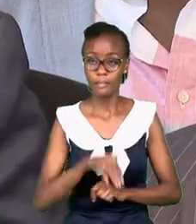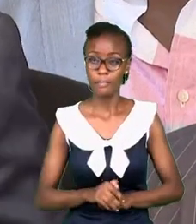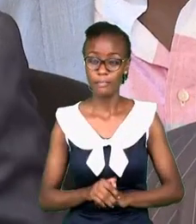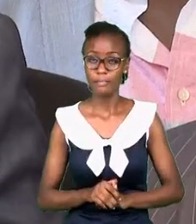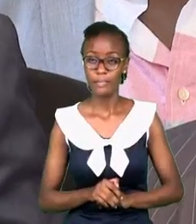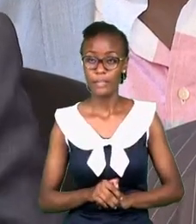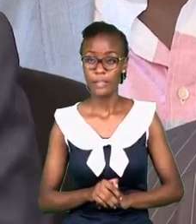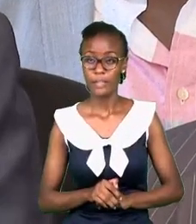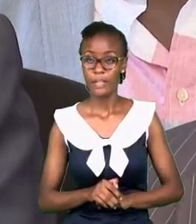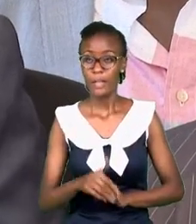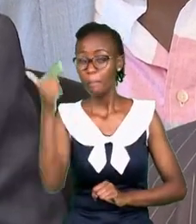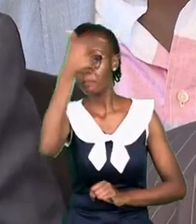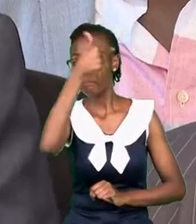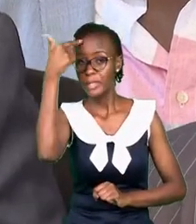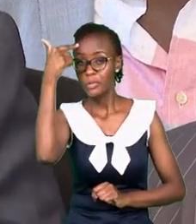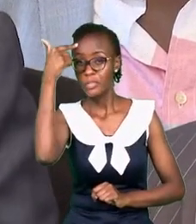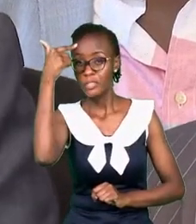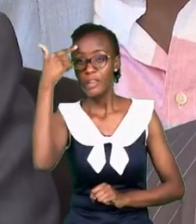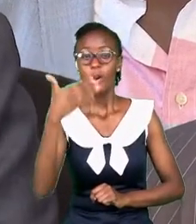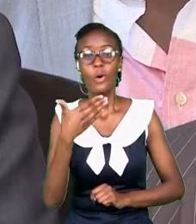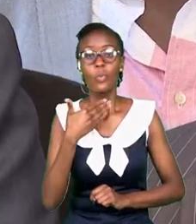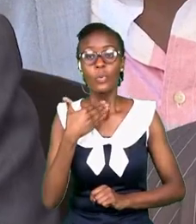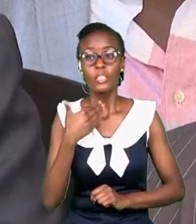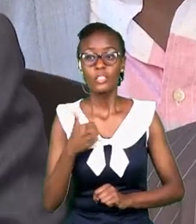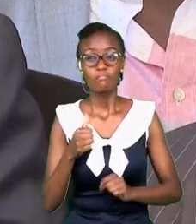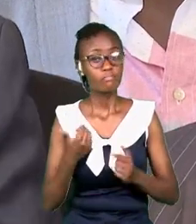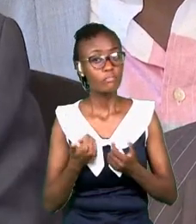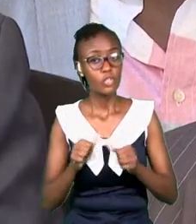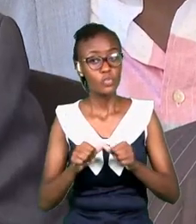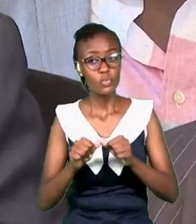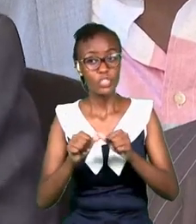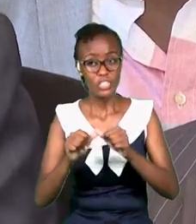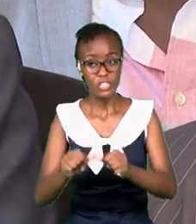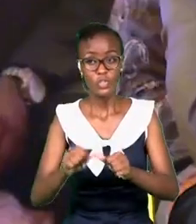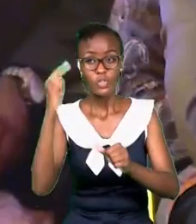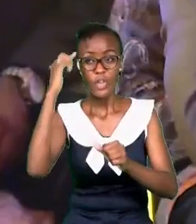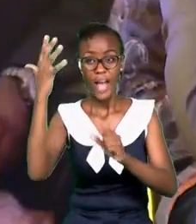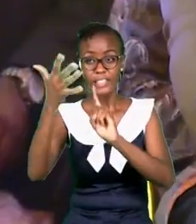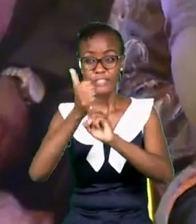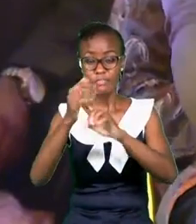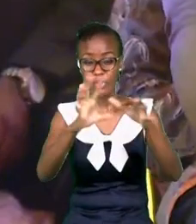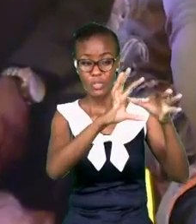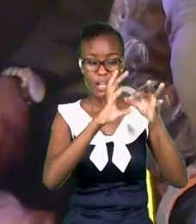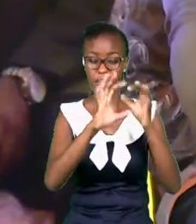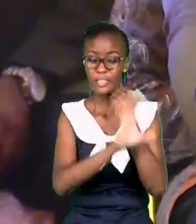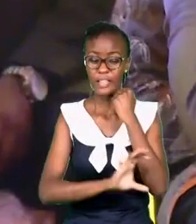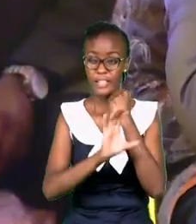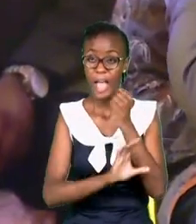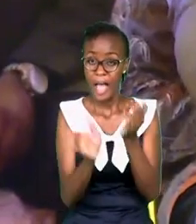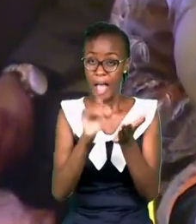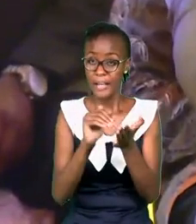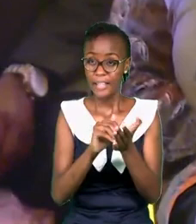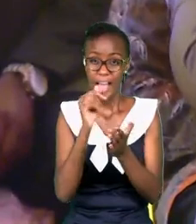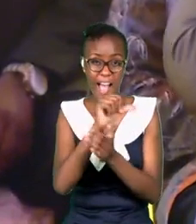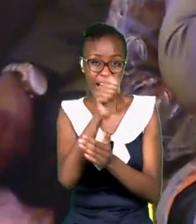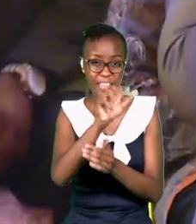we build on the efforts they are making in uniting the country. At the same time, the legislators have